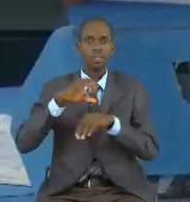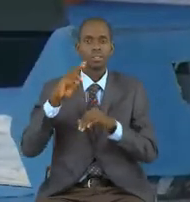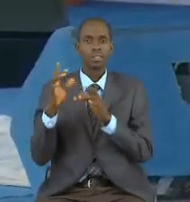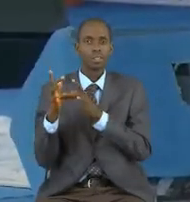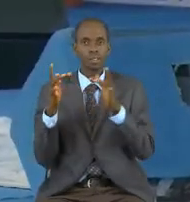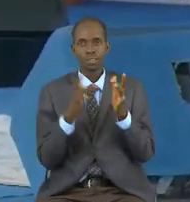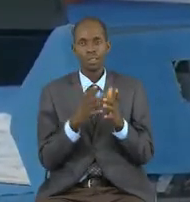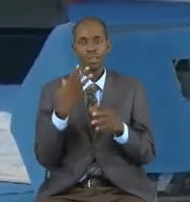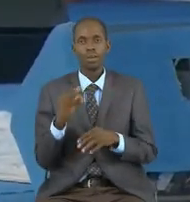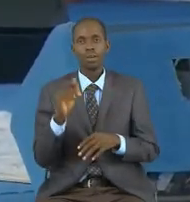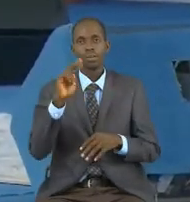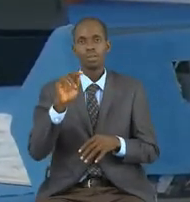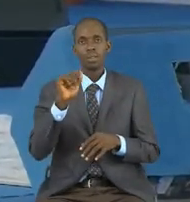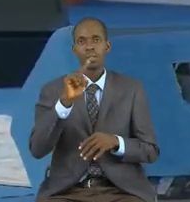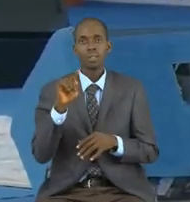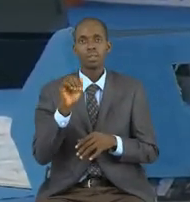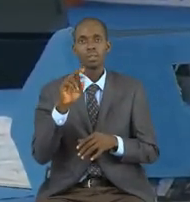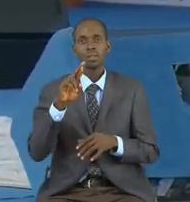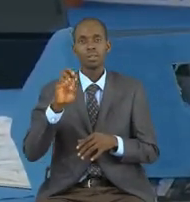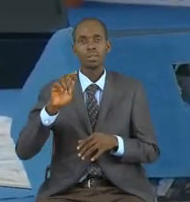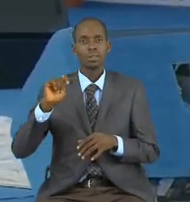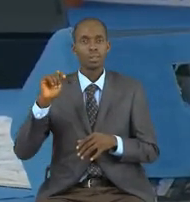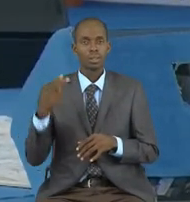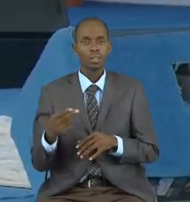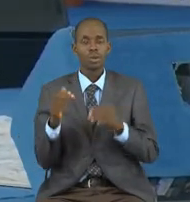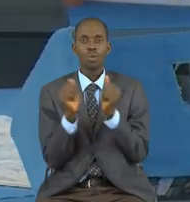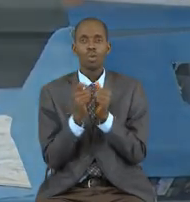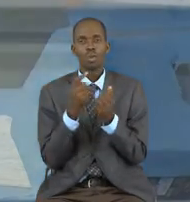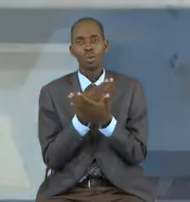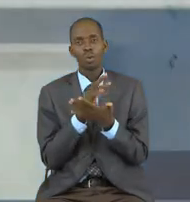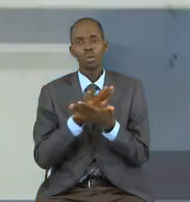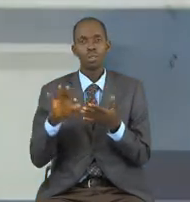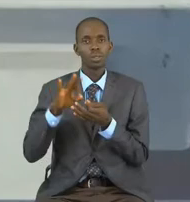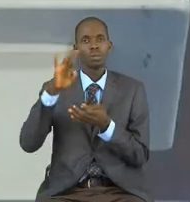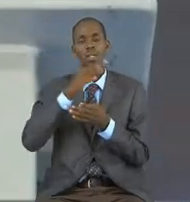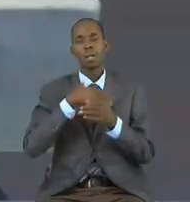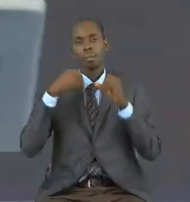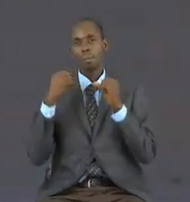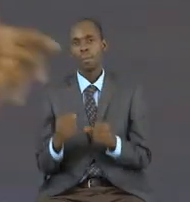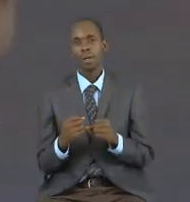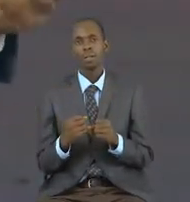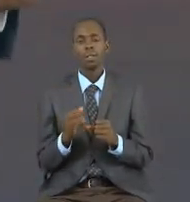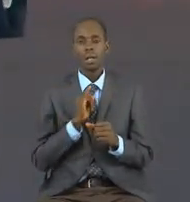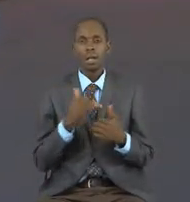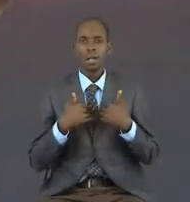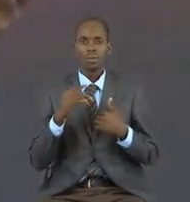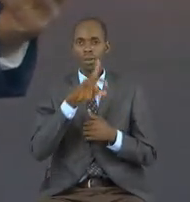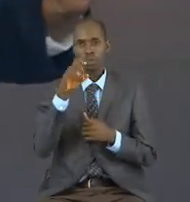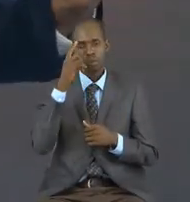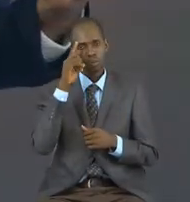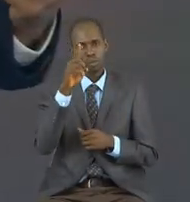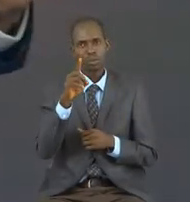of Nazareth with the Holy Ghost and with power. I have a question for you. Think about this